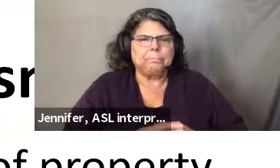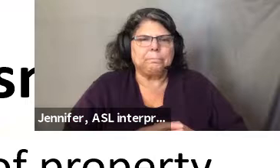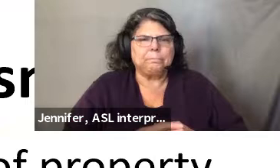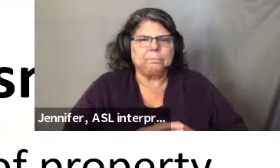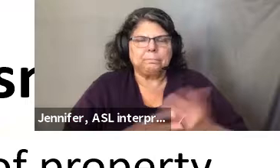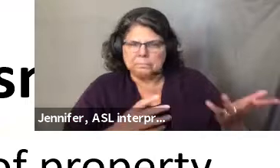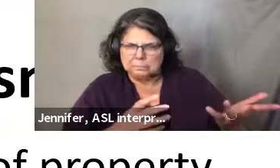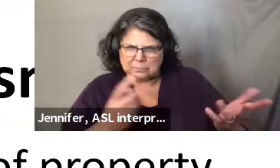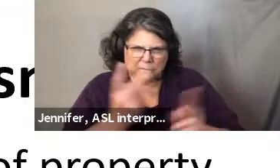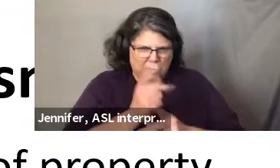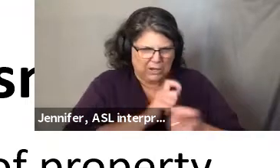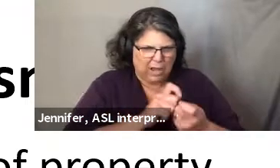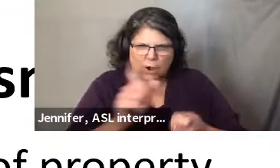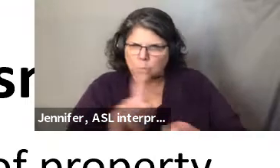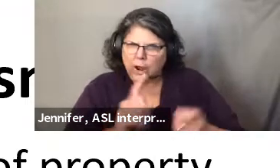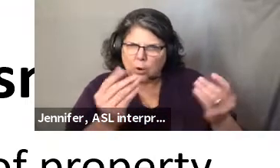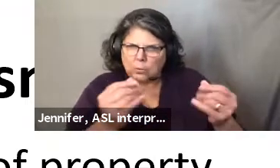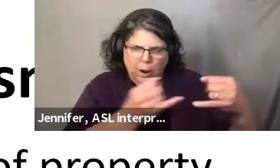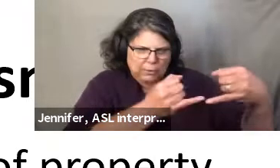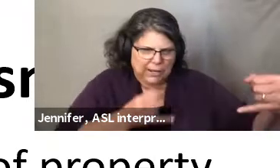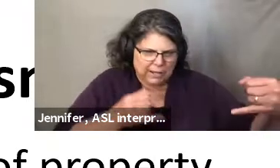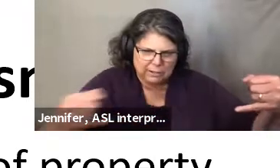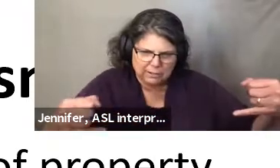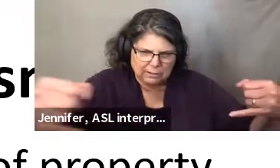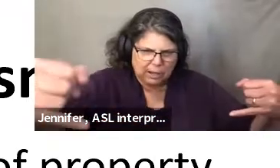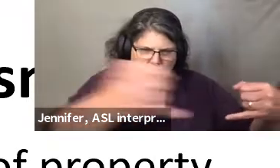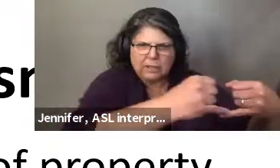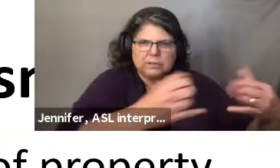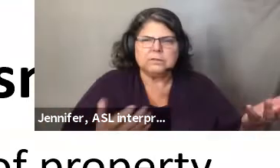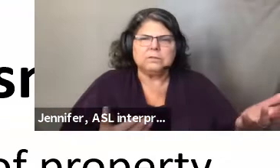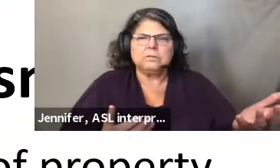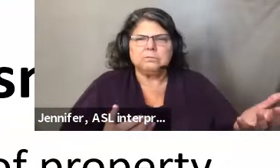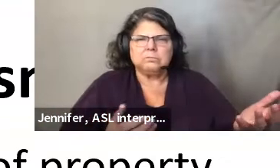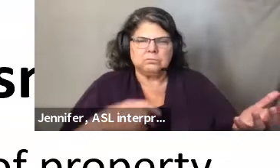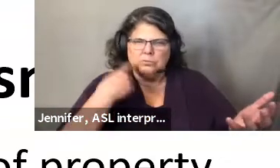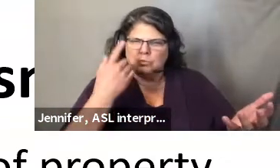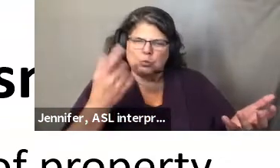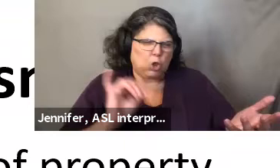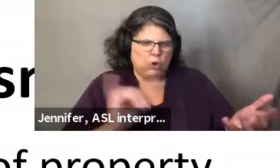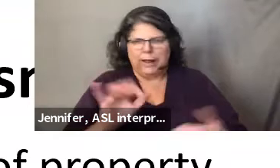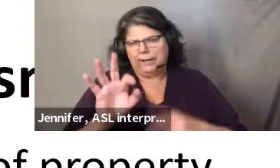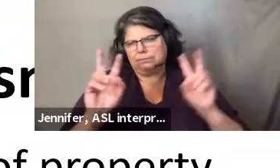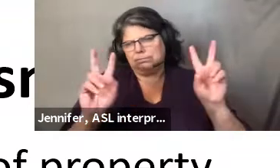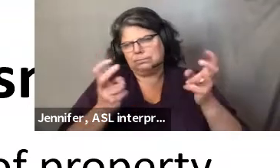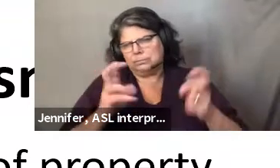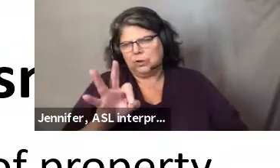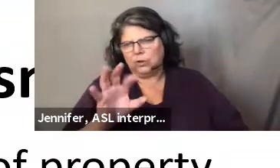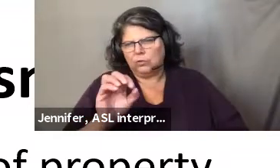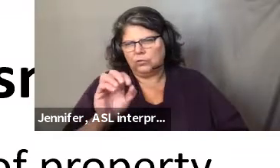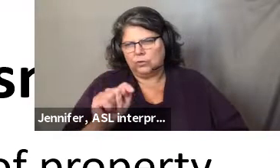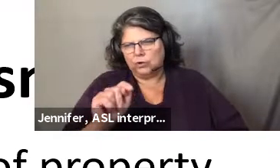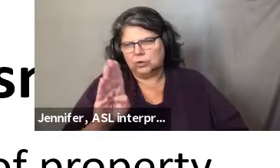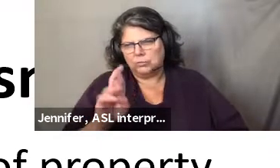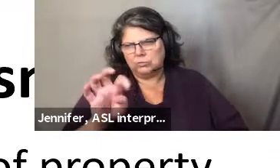with the property lines. We're concerned with an outline of the footprint of the burned debris and